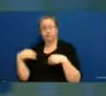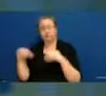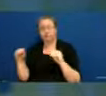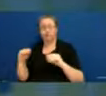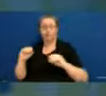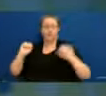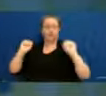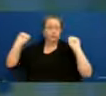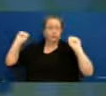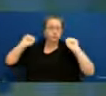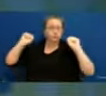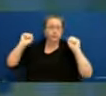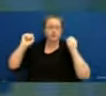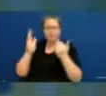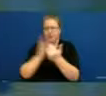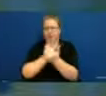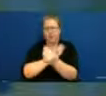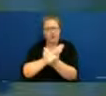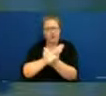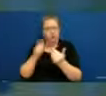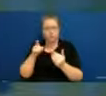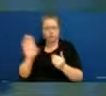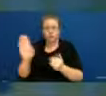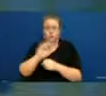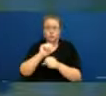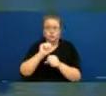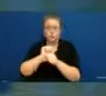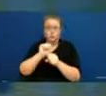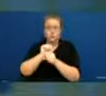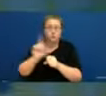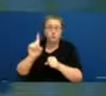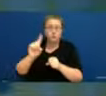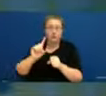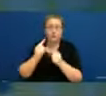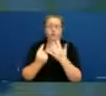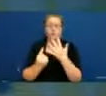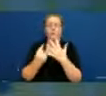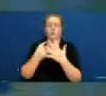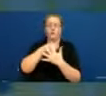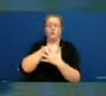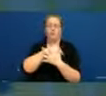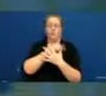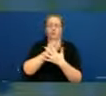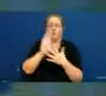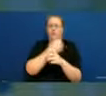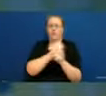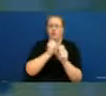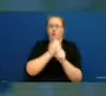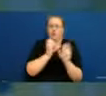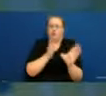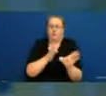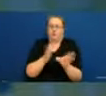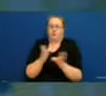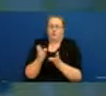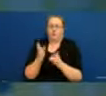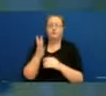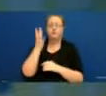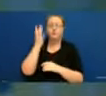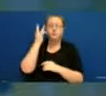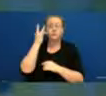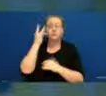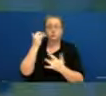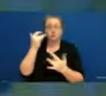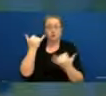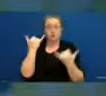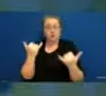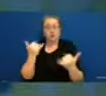dealership, or a gym. These are the times now to review those plans in the light of the increased